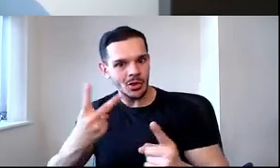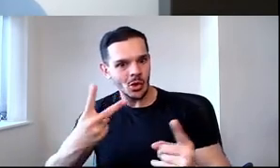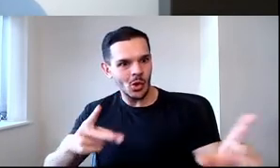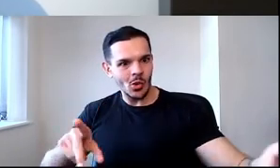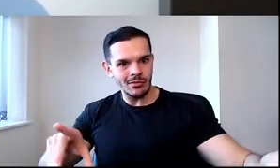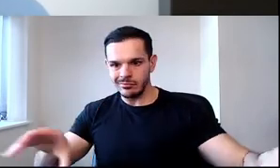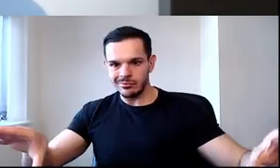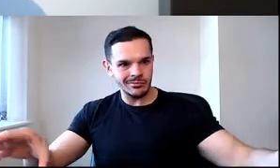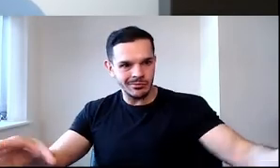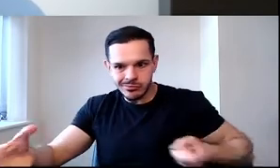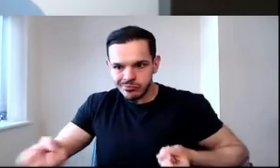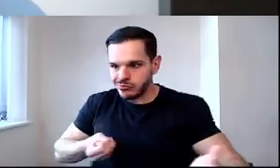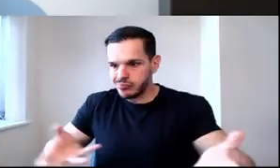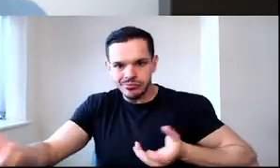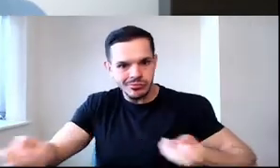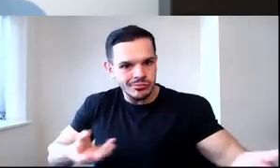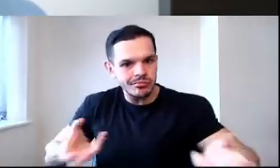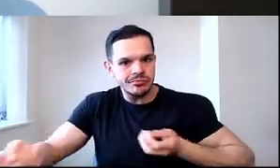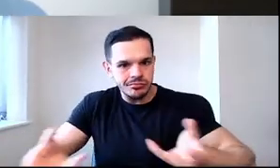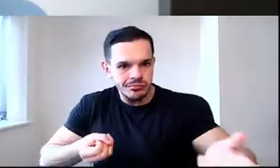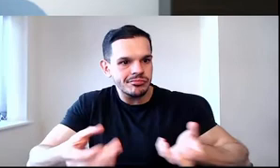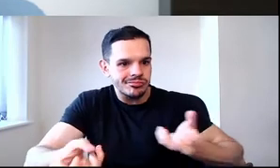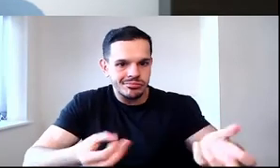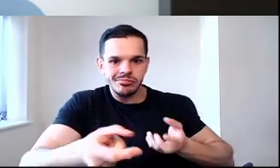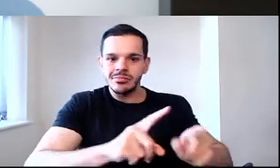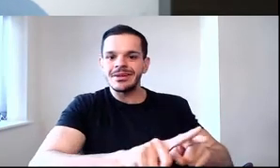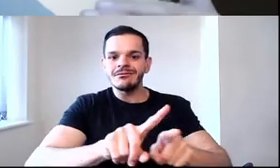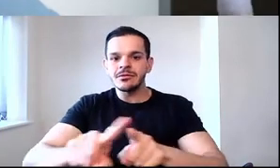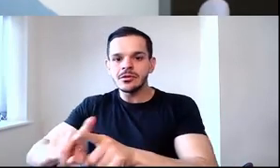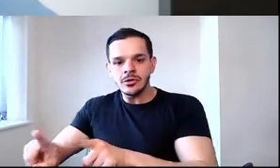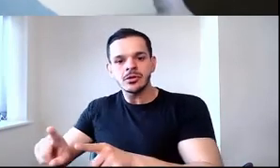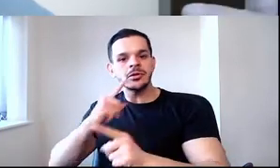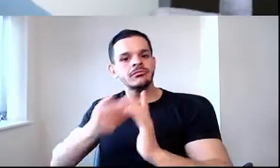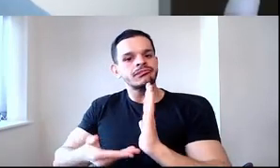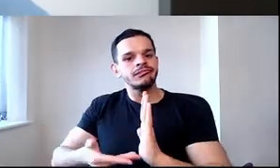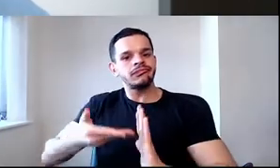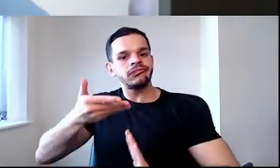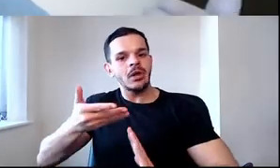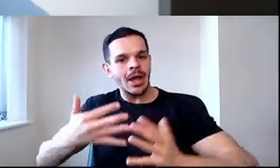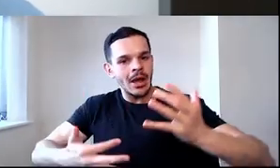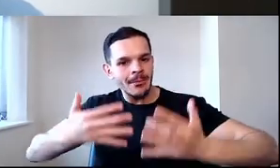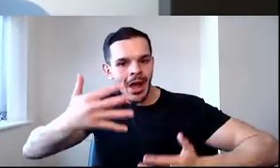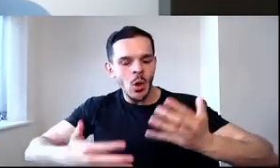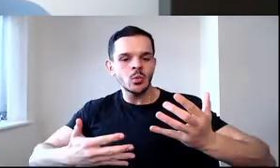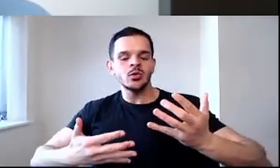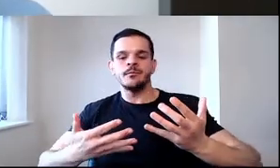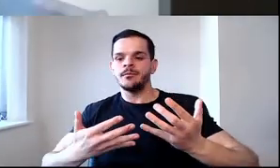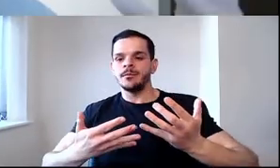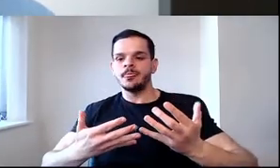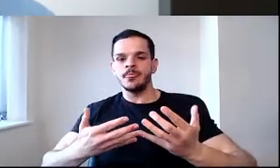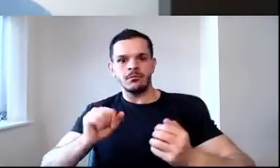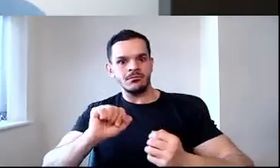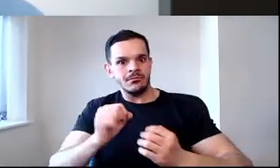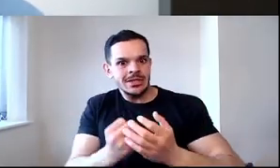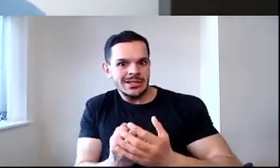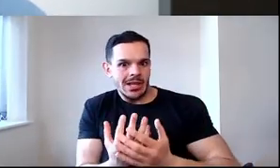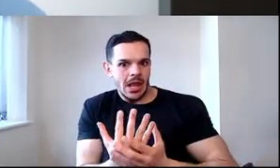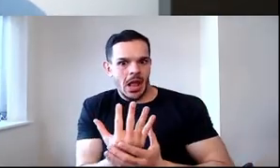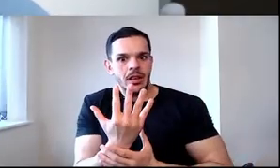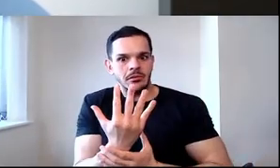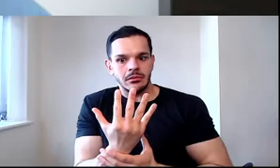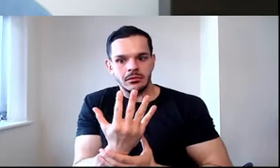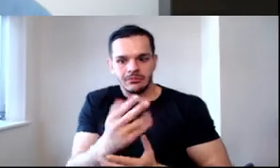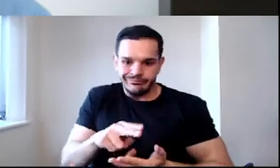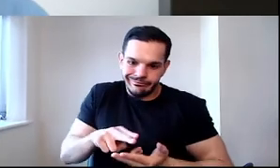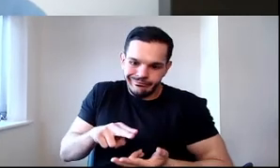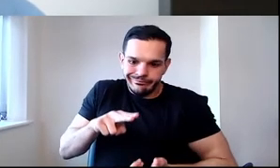every yield farmer has different strategies of increasing the amount of yield or crop, and the type